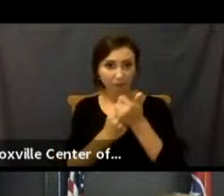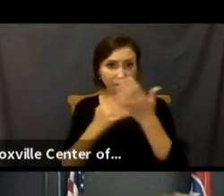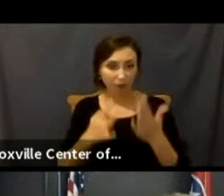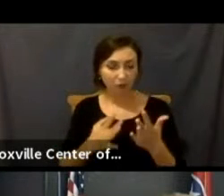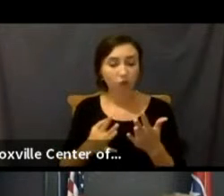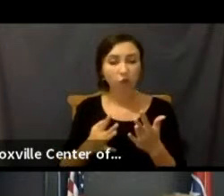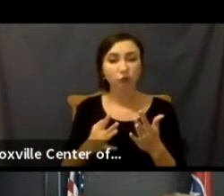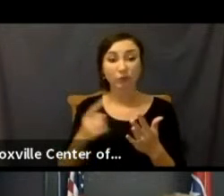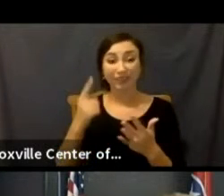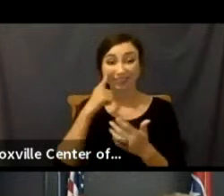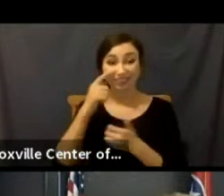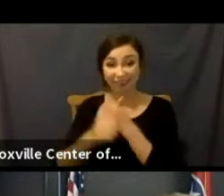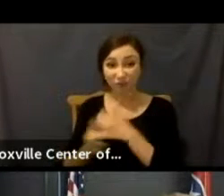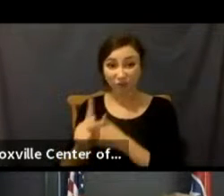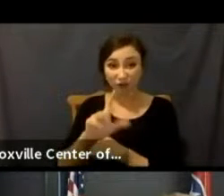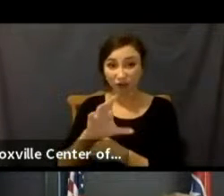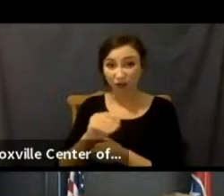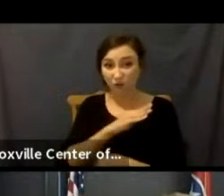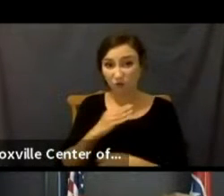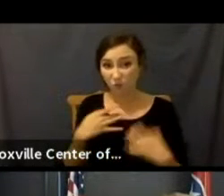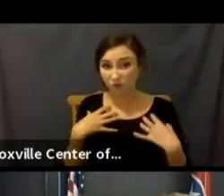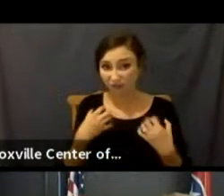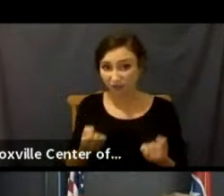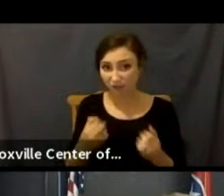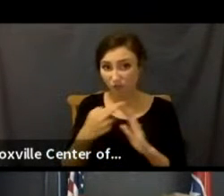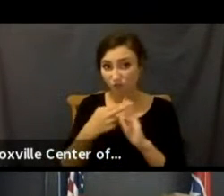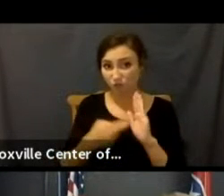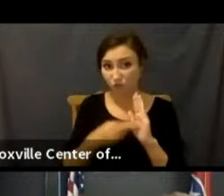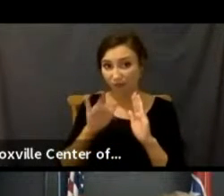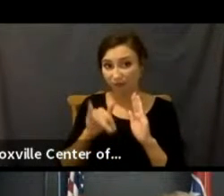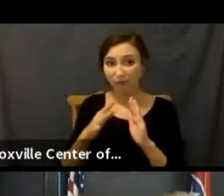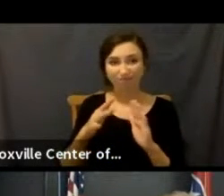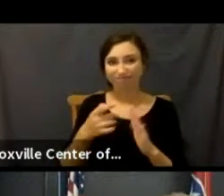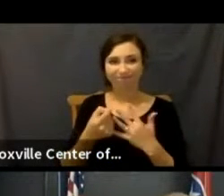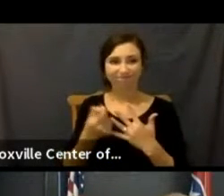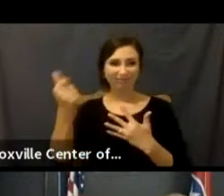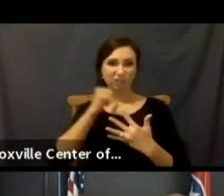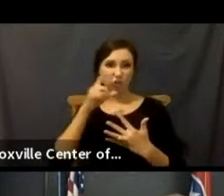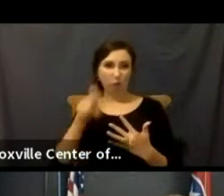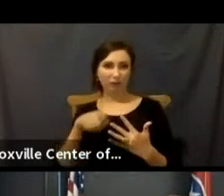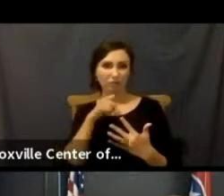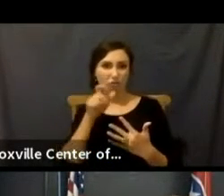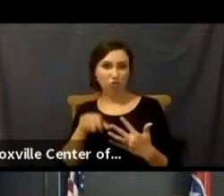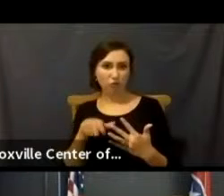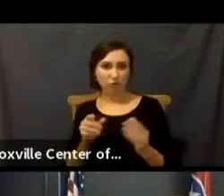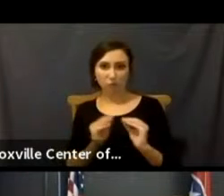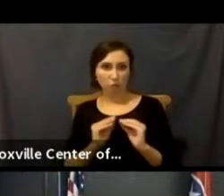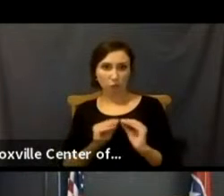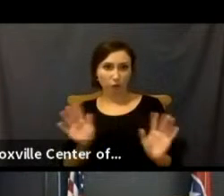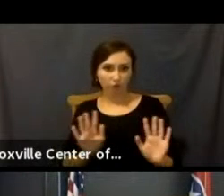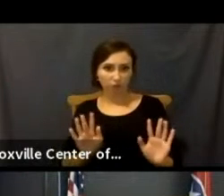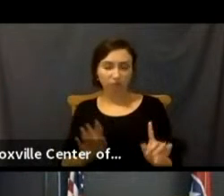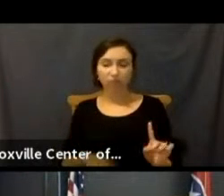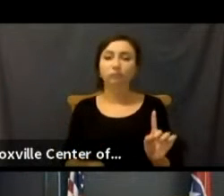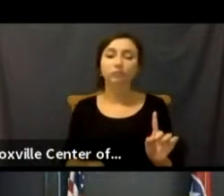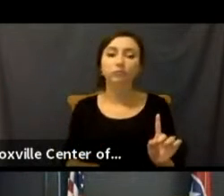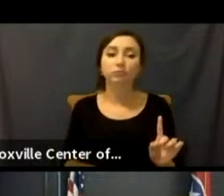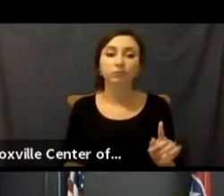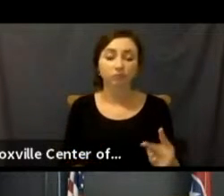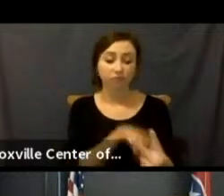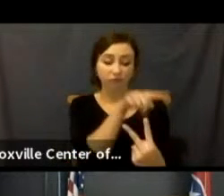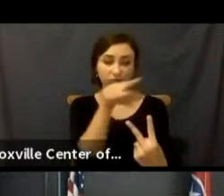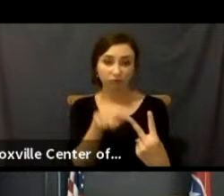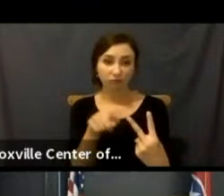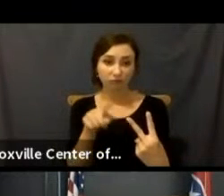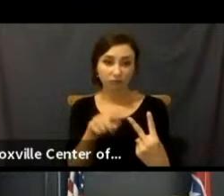Knox County Board of Health rules, that proposal is simply withdrawn. There's no further action necessary here. Okay.